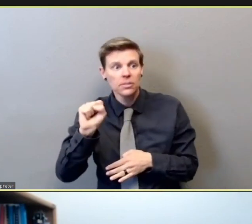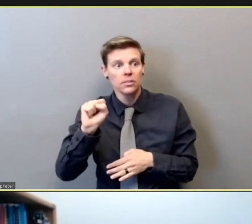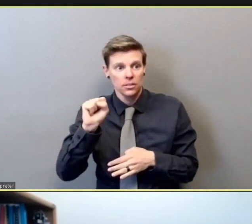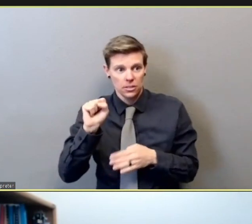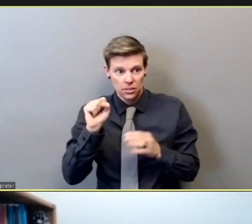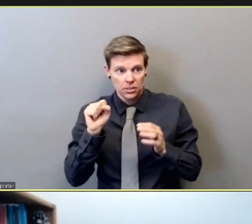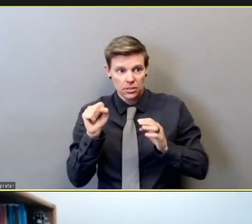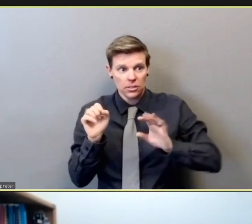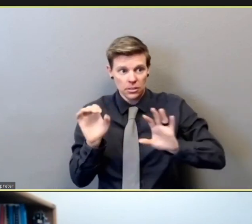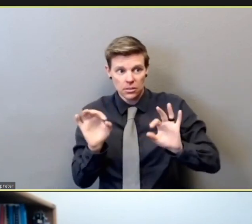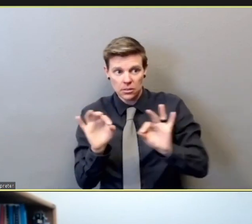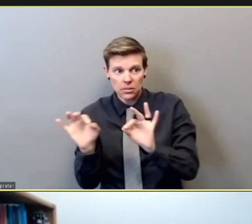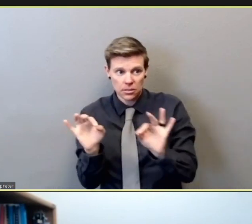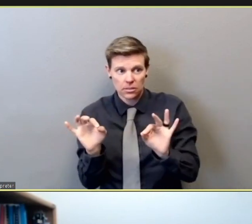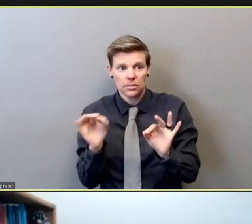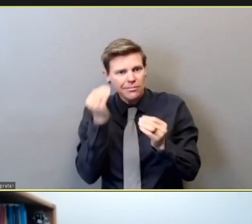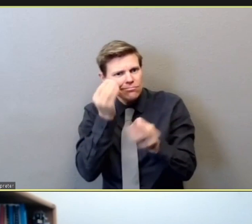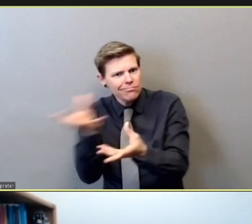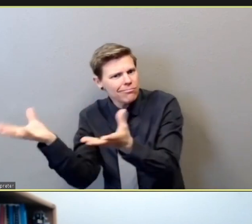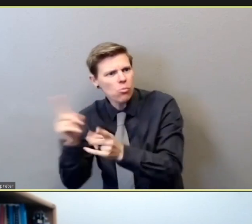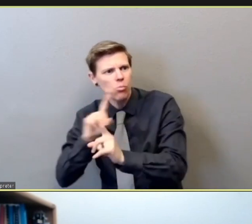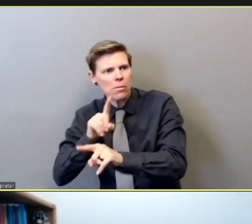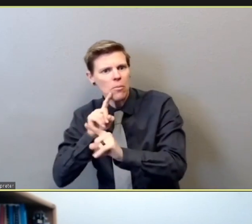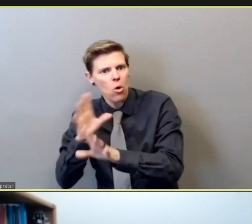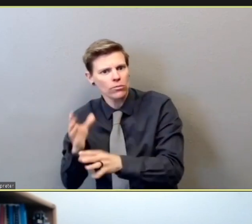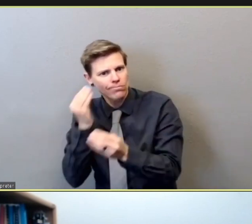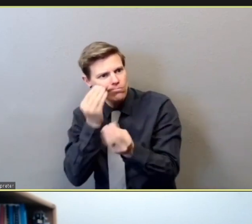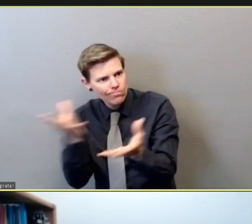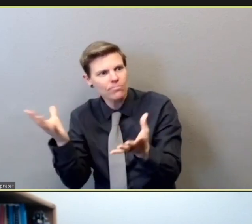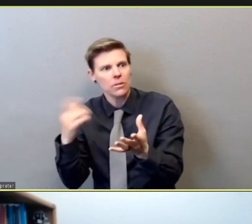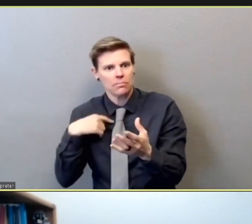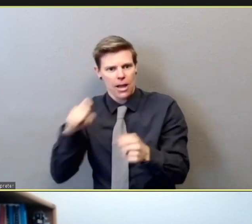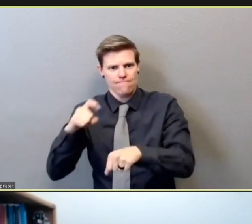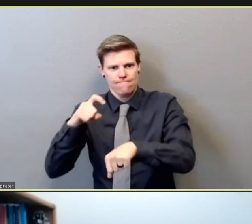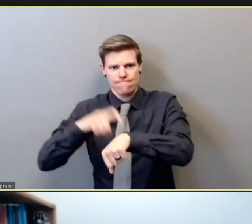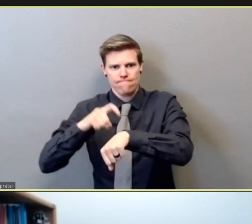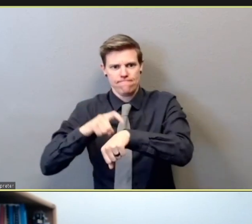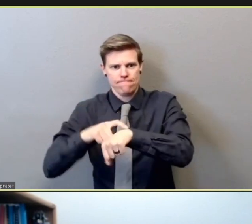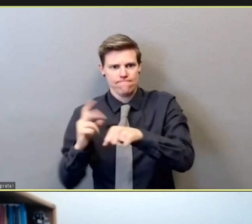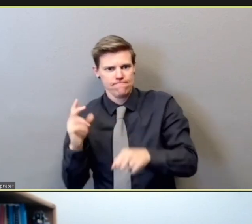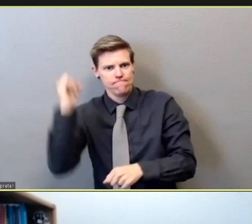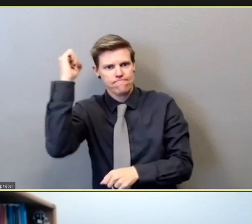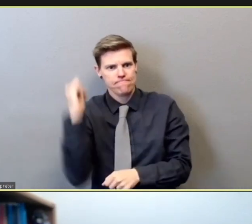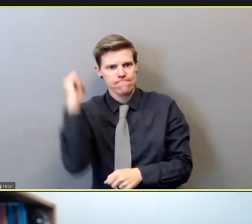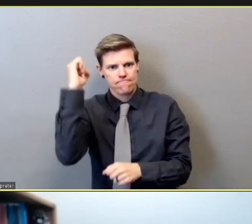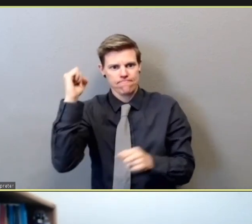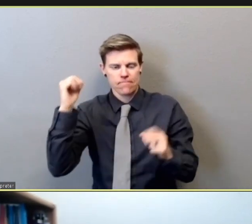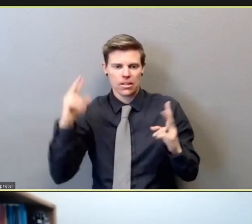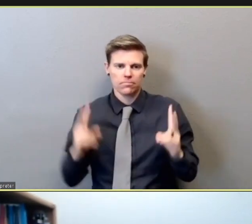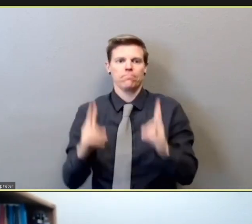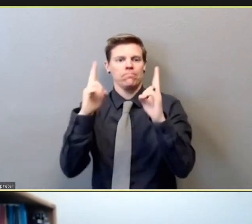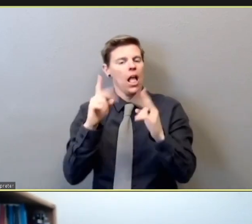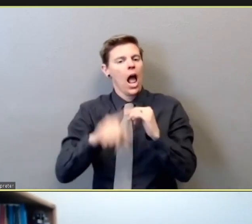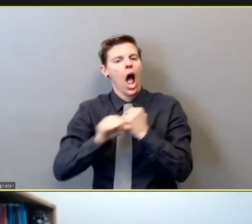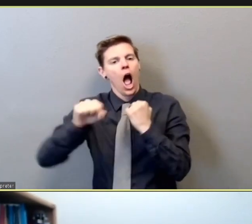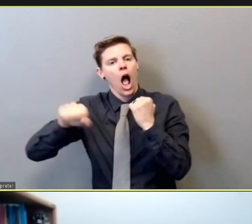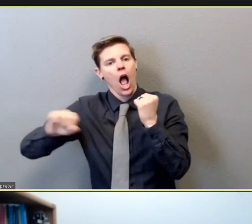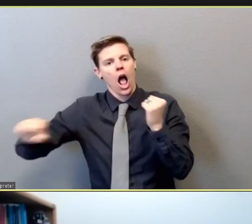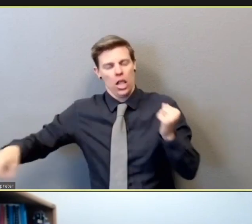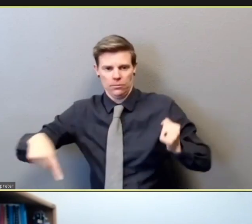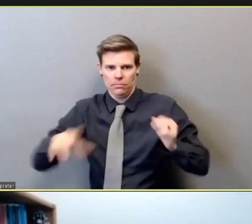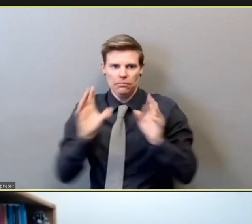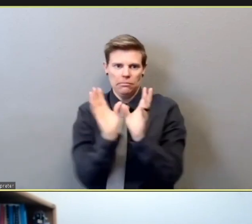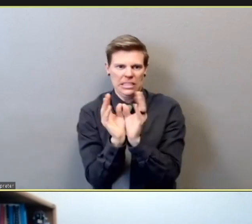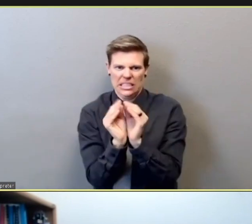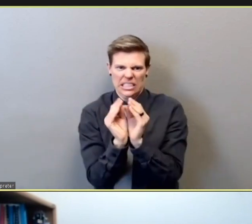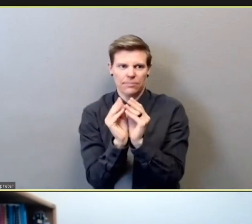that we have a hard stop coming up, and so please be brief with your questions, and our panelists will try to be brief